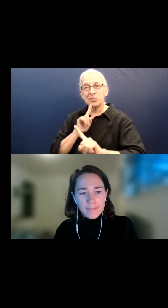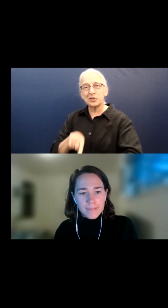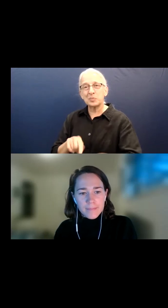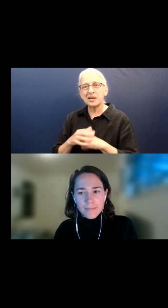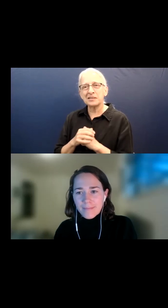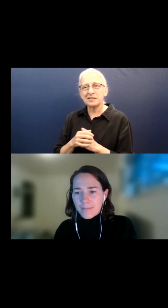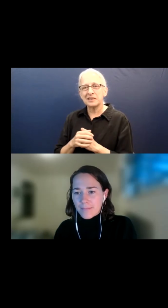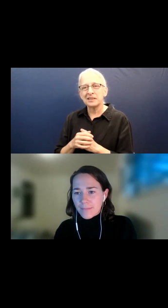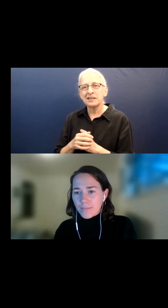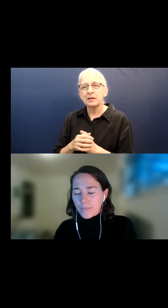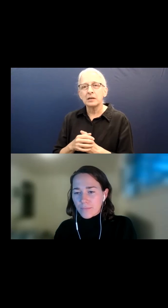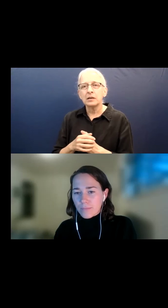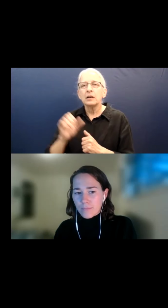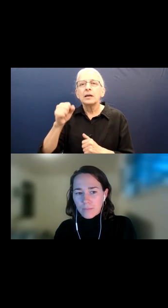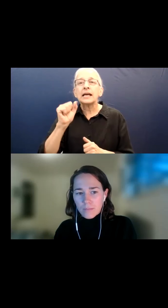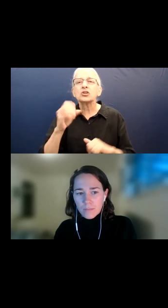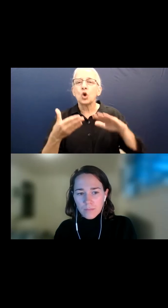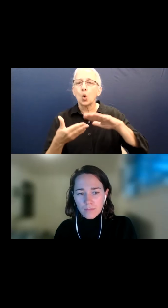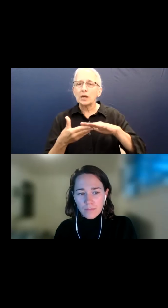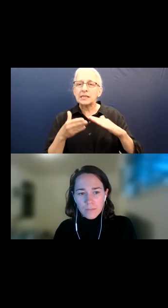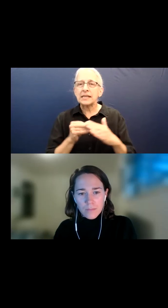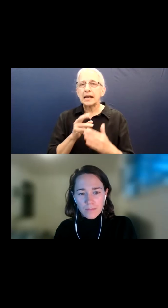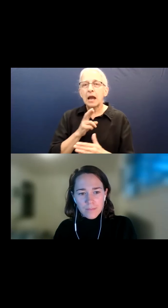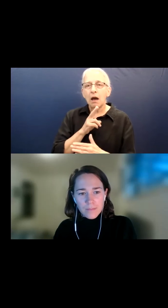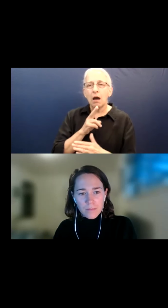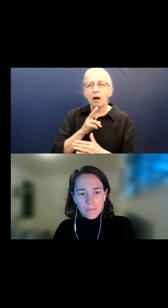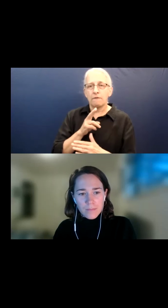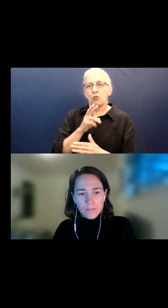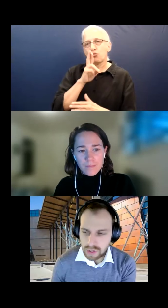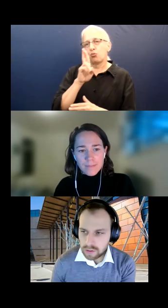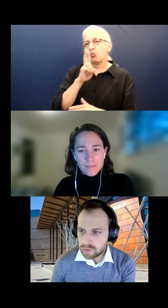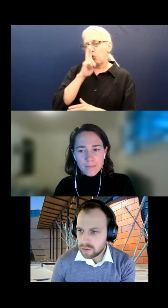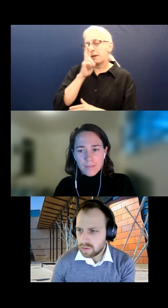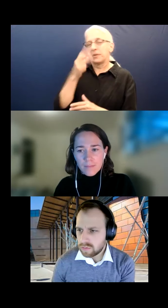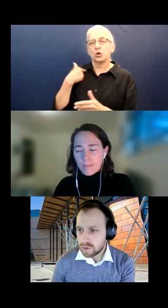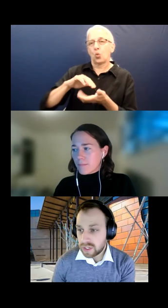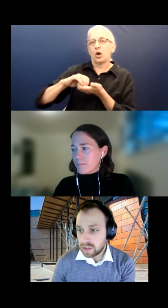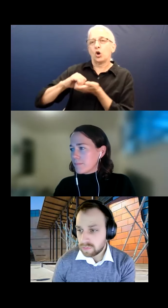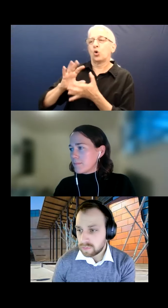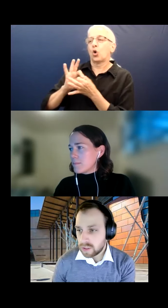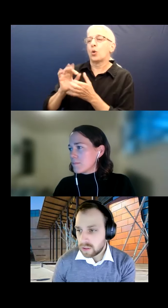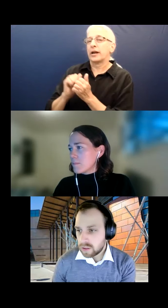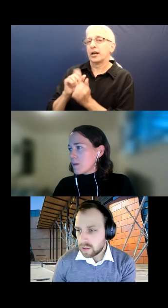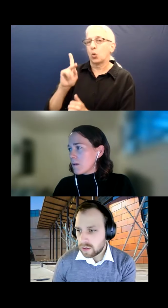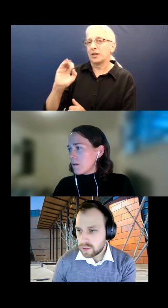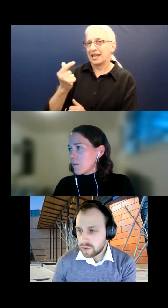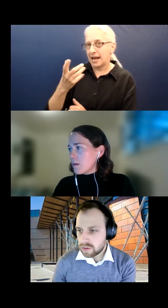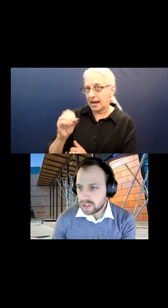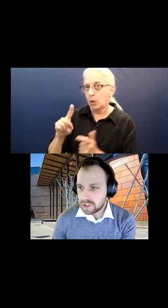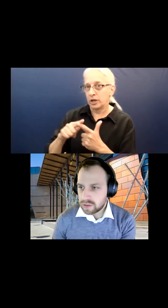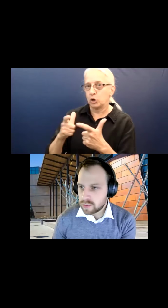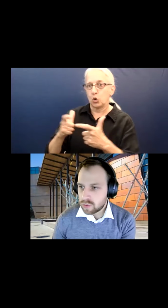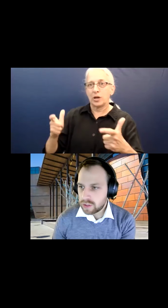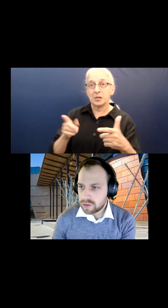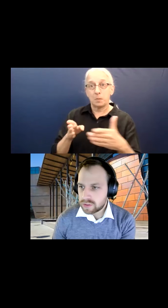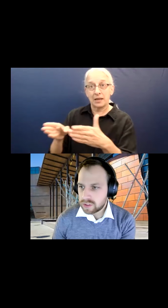Yes. So from the city of Redmond, we are coordinating with King County to expand the trail where needed. A lot of the trail is